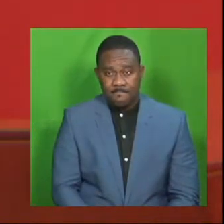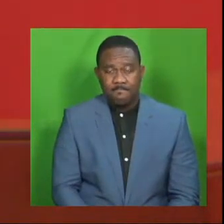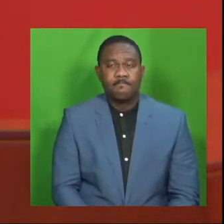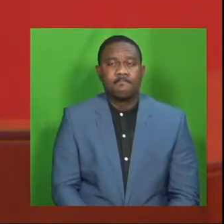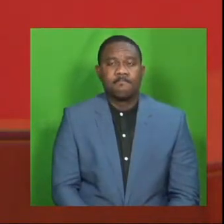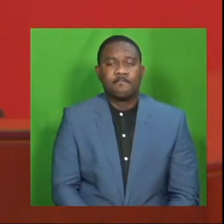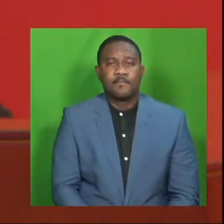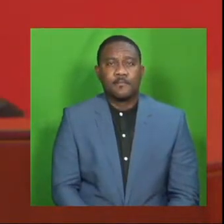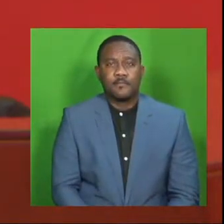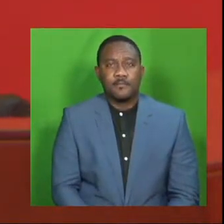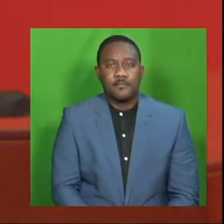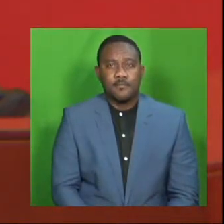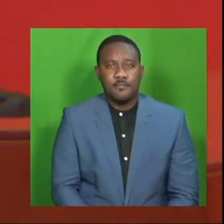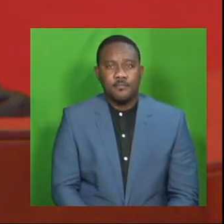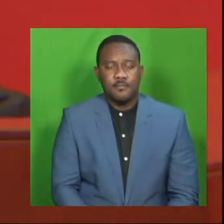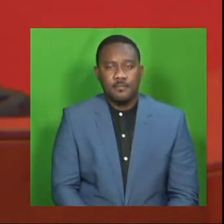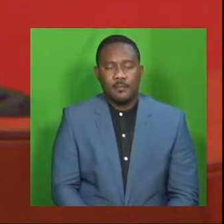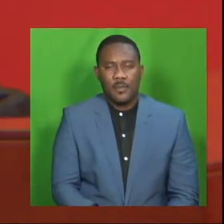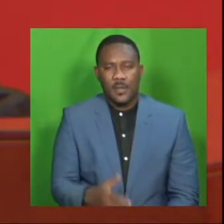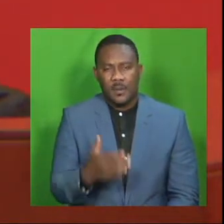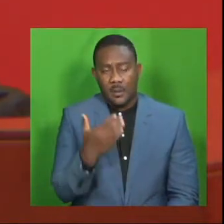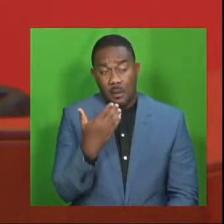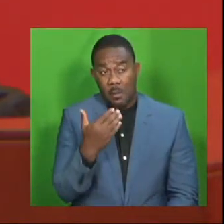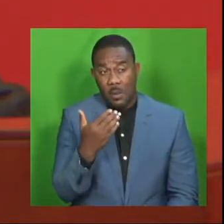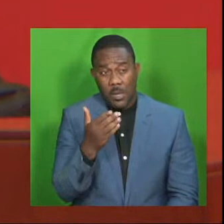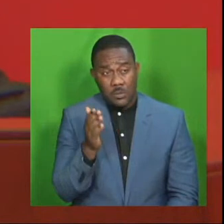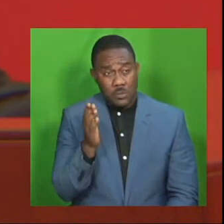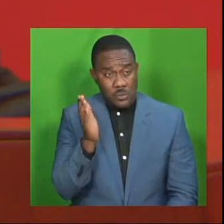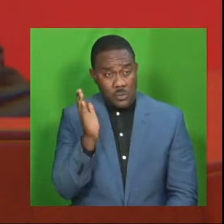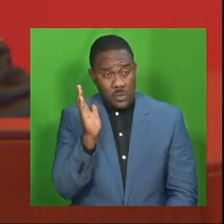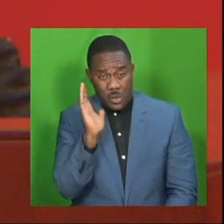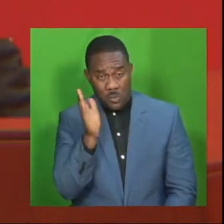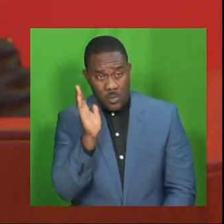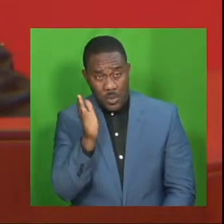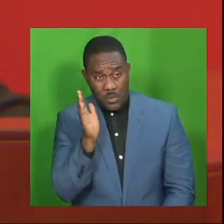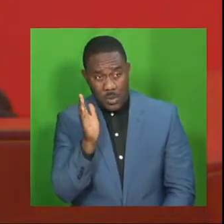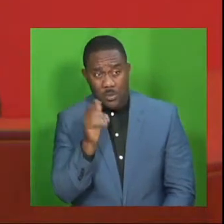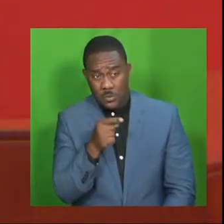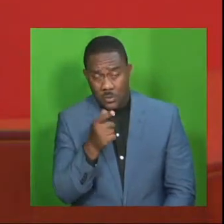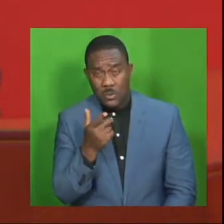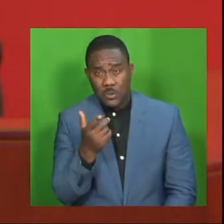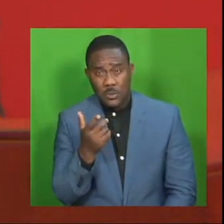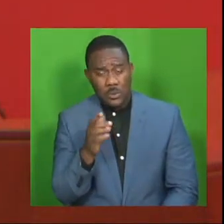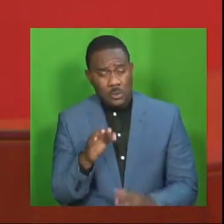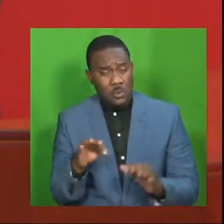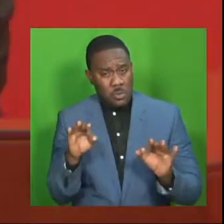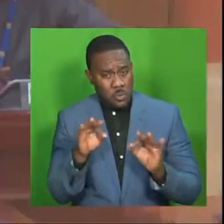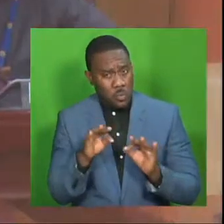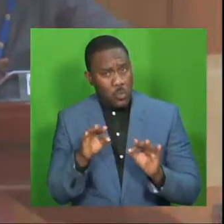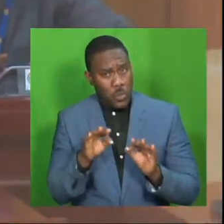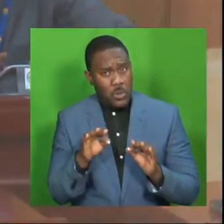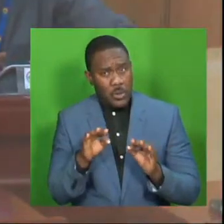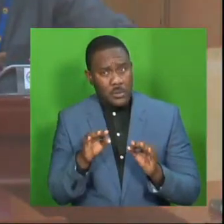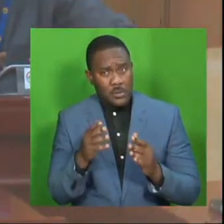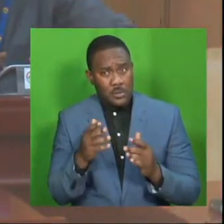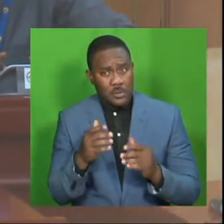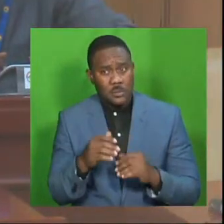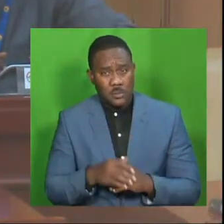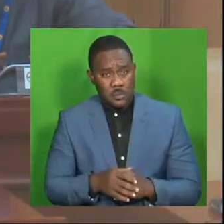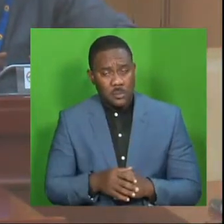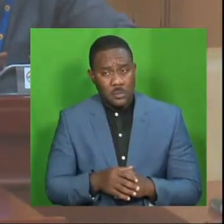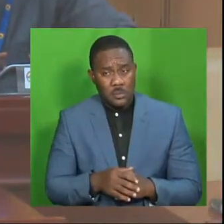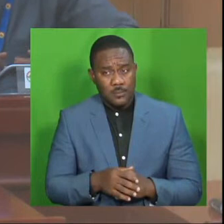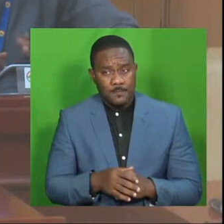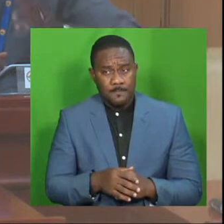want to thank the makers of this all-important